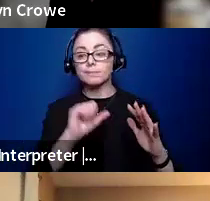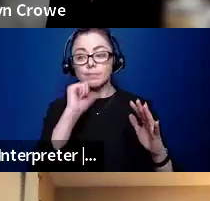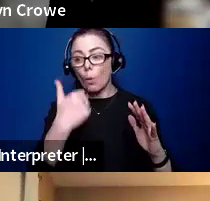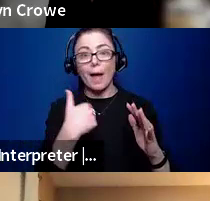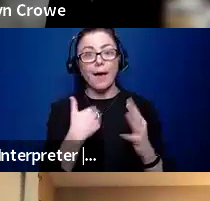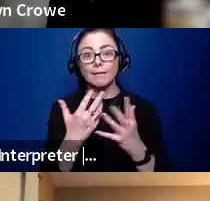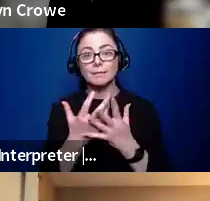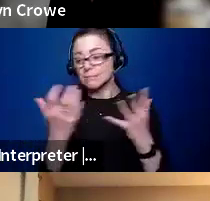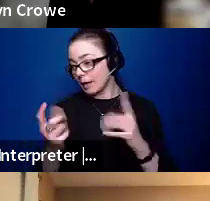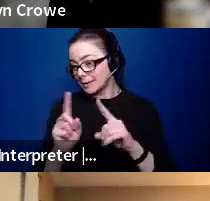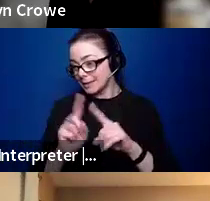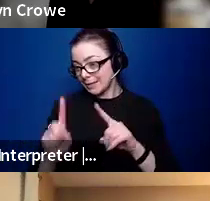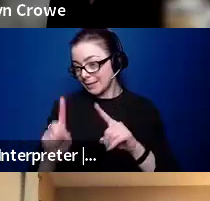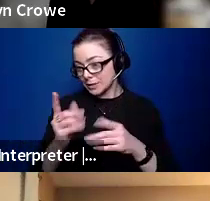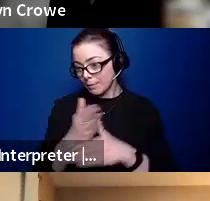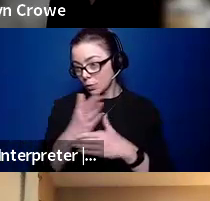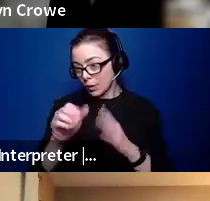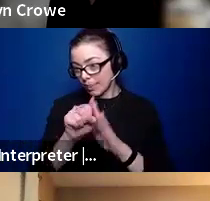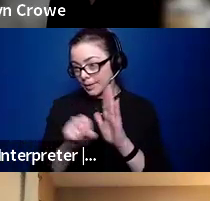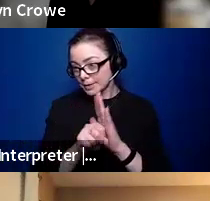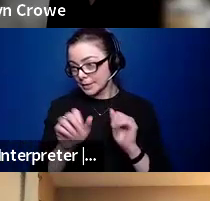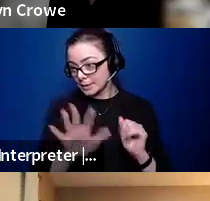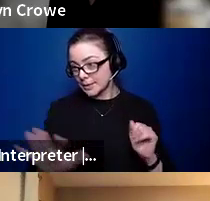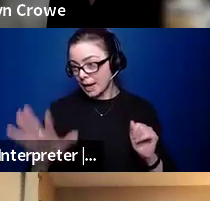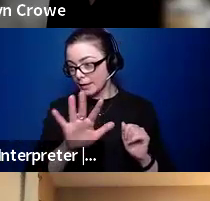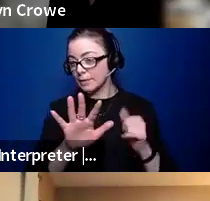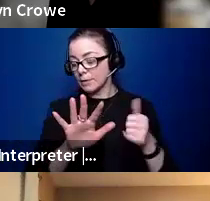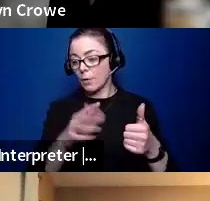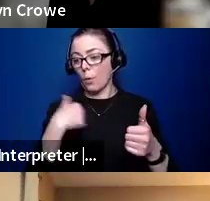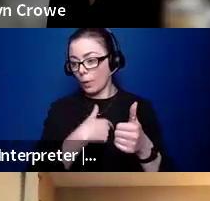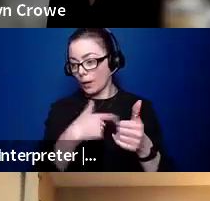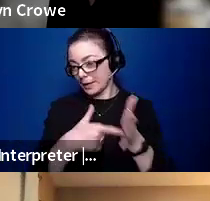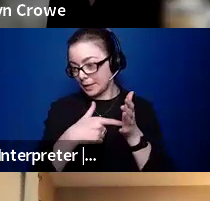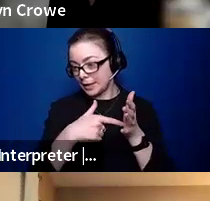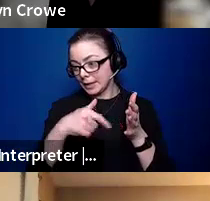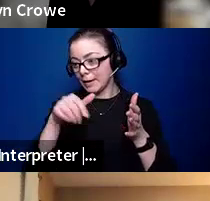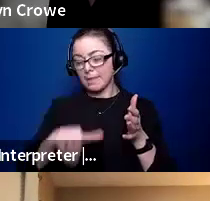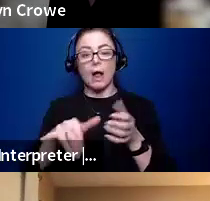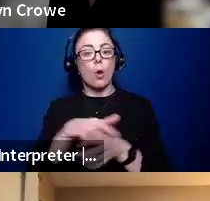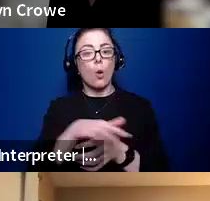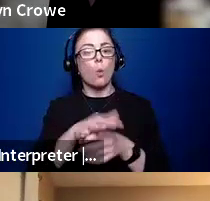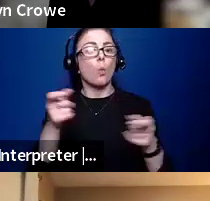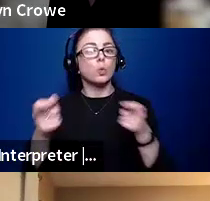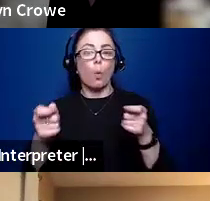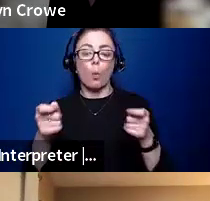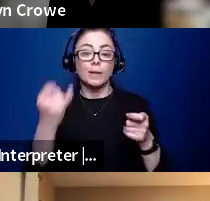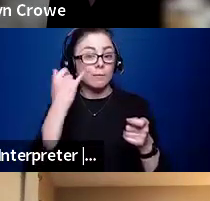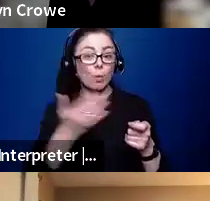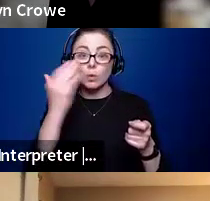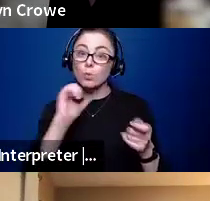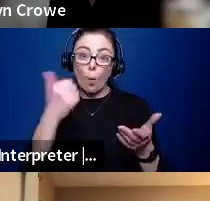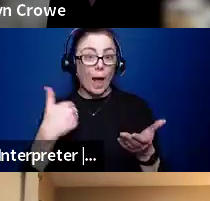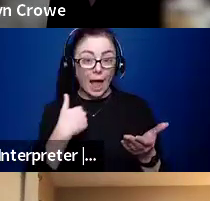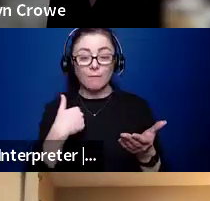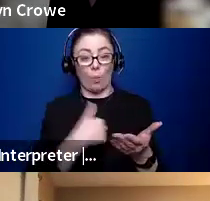differences between just areas of the state, and we need that local control. If we don't have this, We will lose these professionals. They will go to